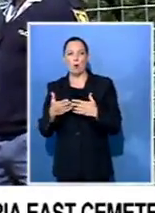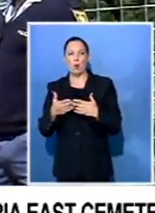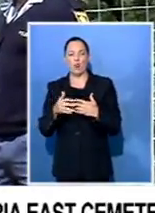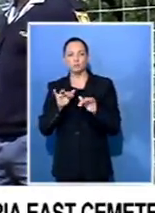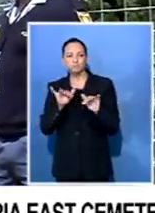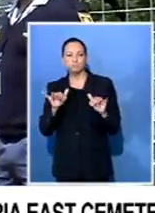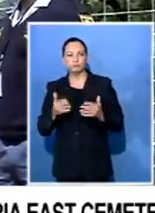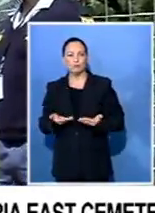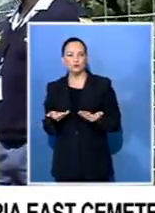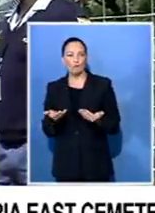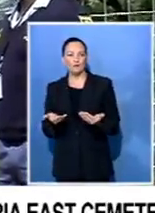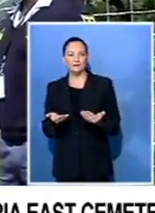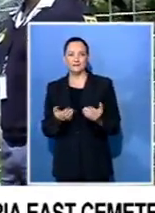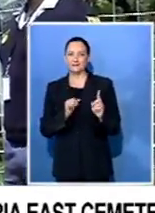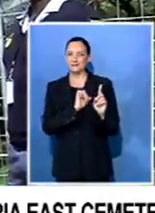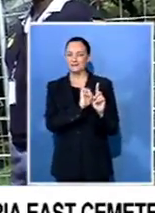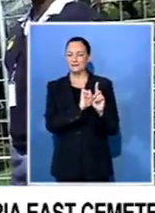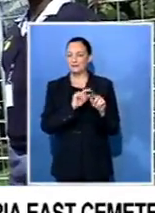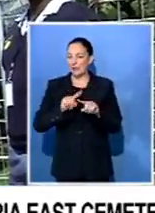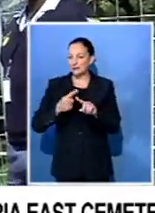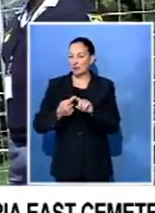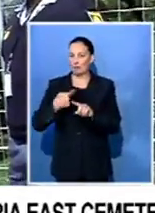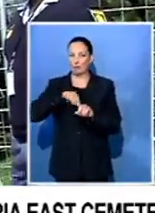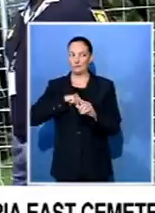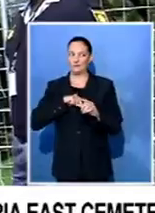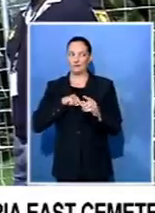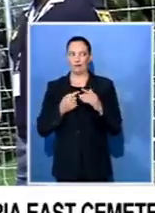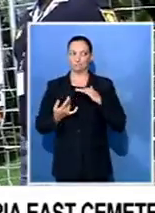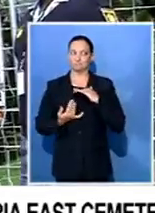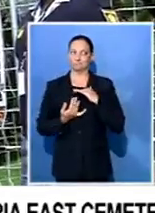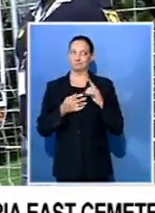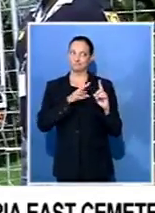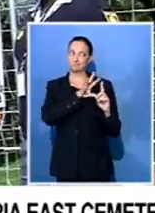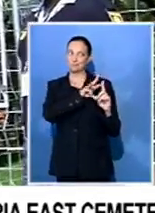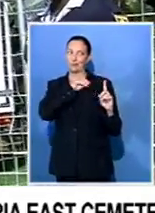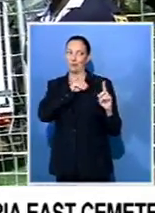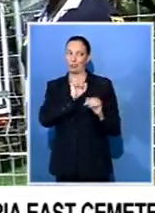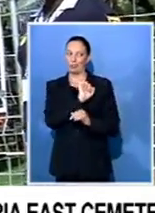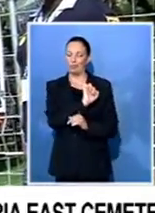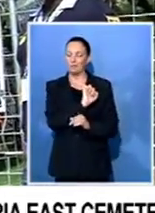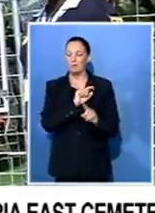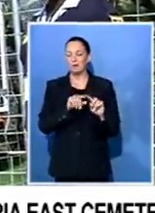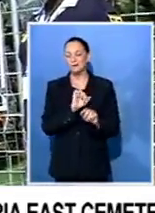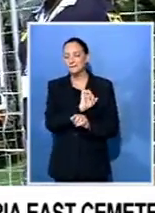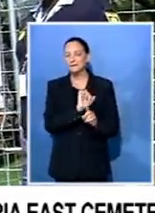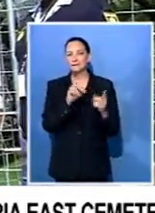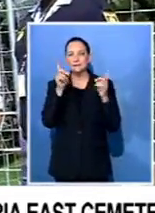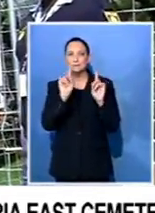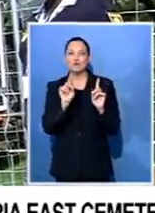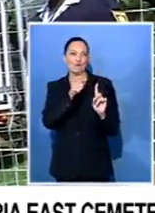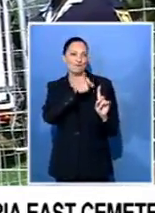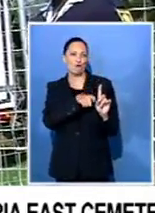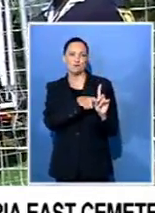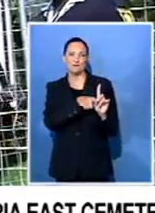Example of all what we aspire to be. And such a special person,